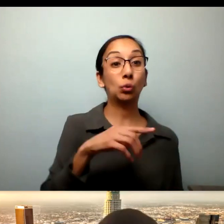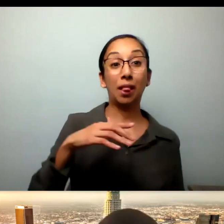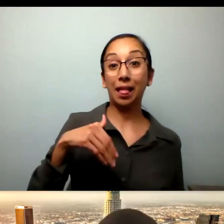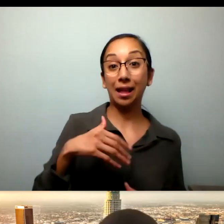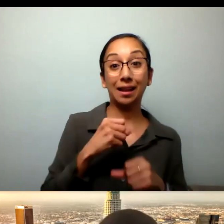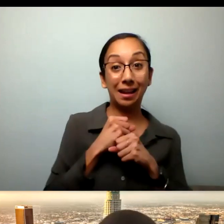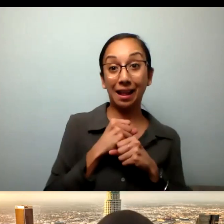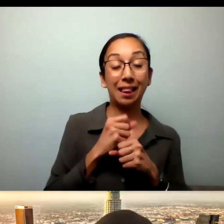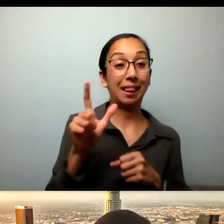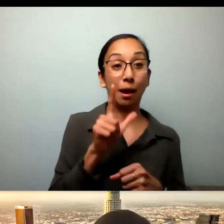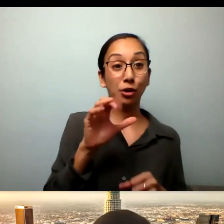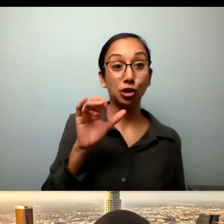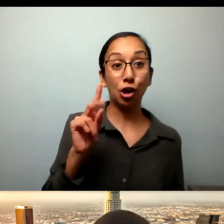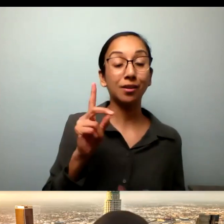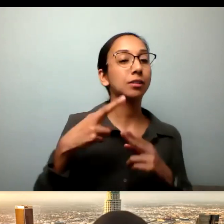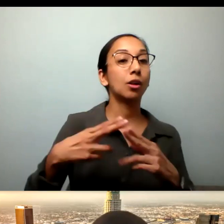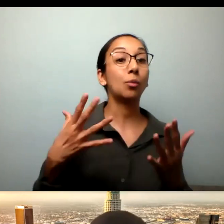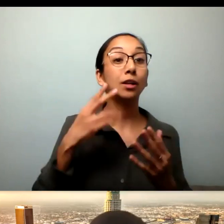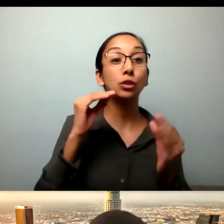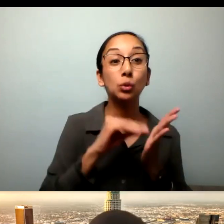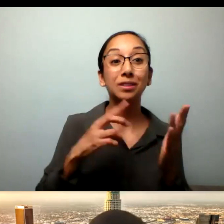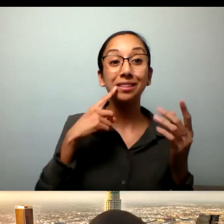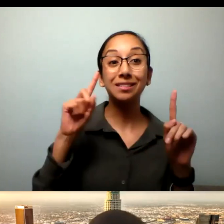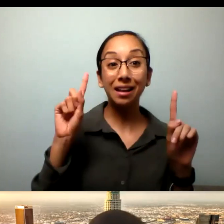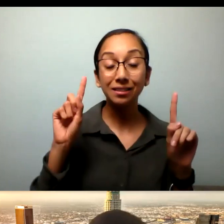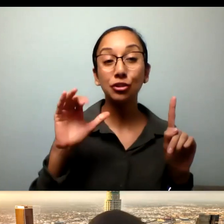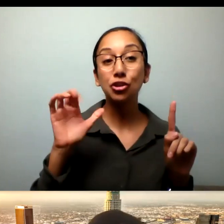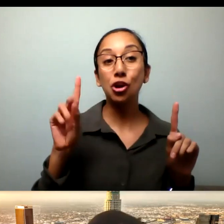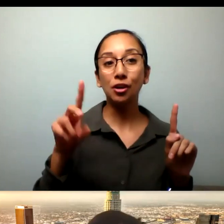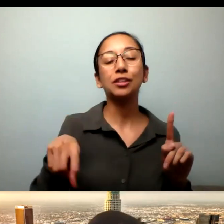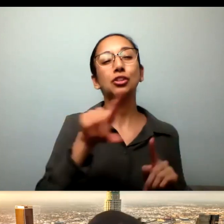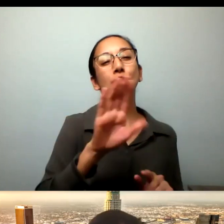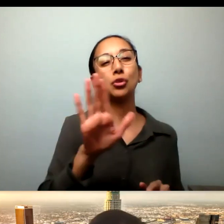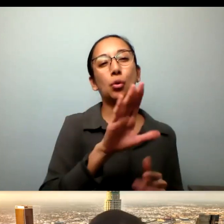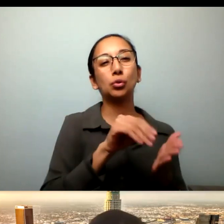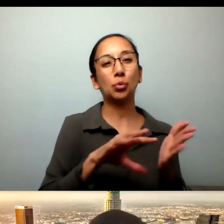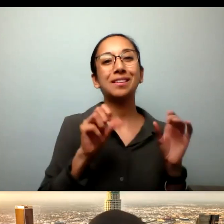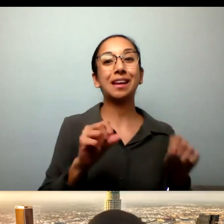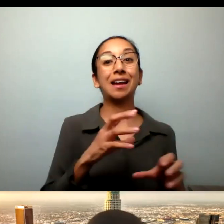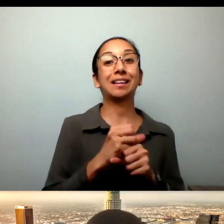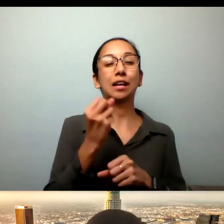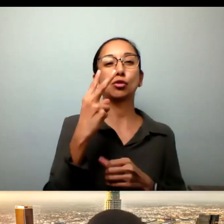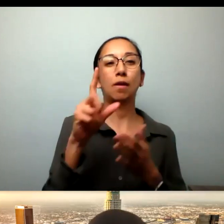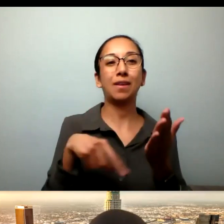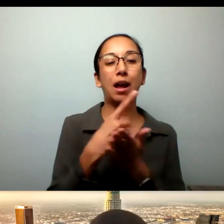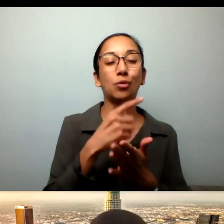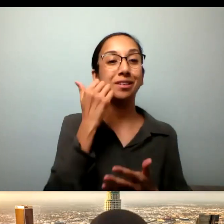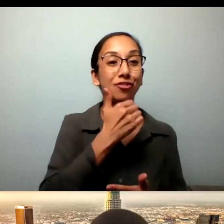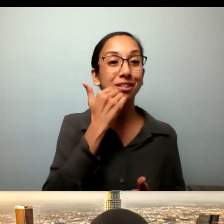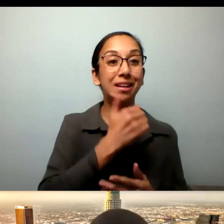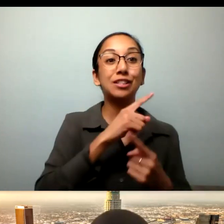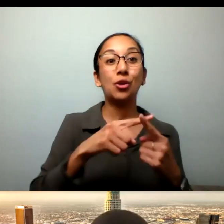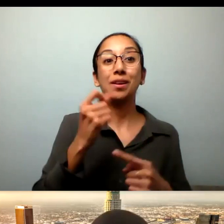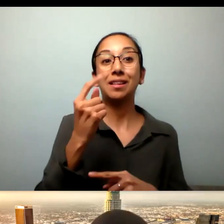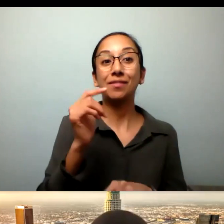student success card. We can get that for you and your child can have help. I think it's 12 hours a day until 11 o'clock at night.